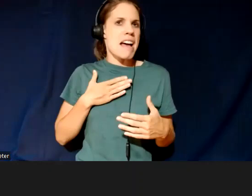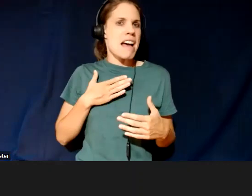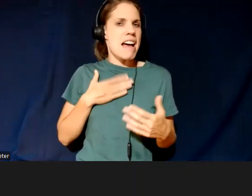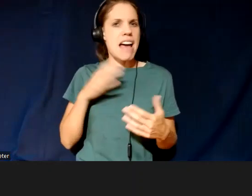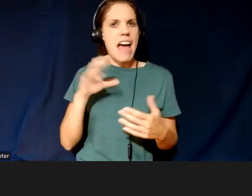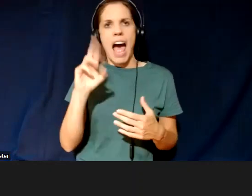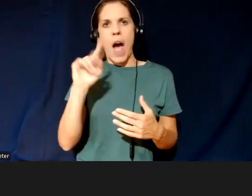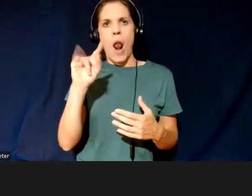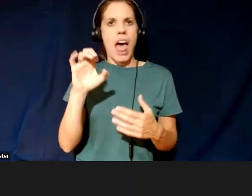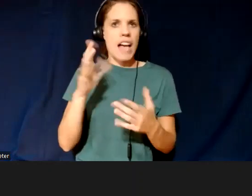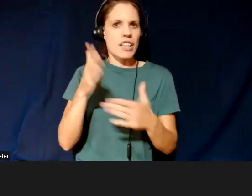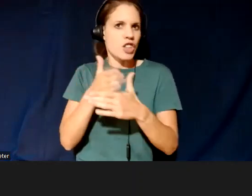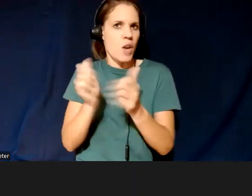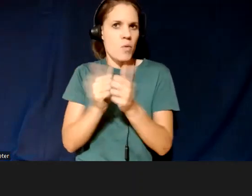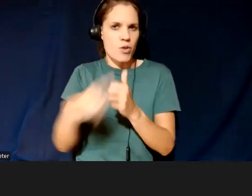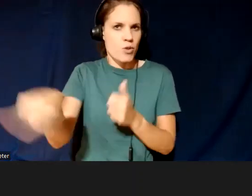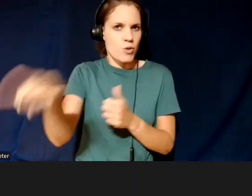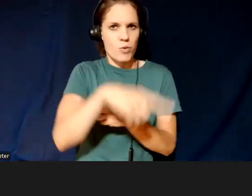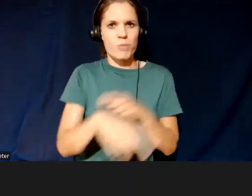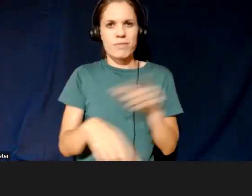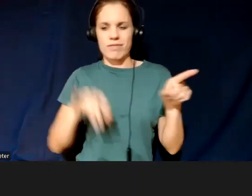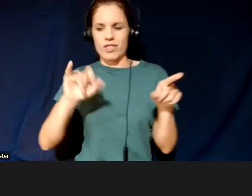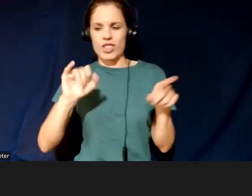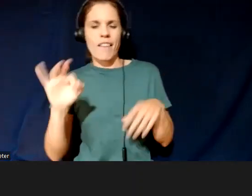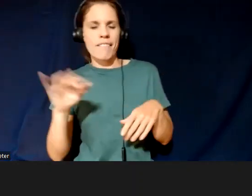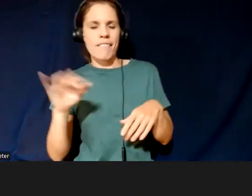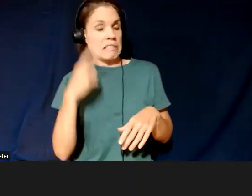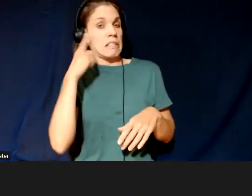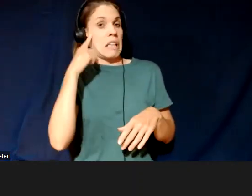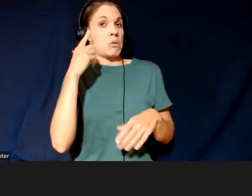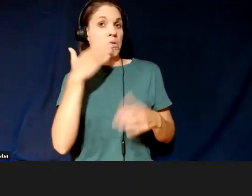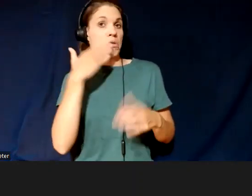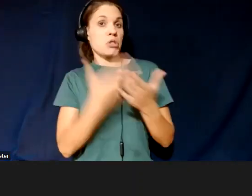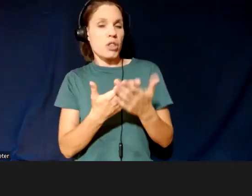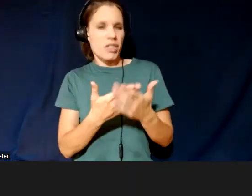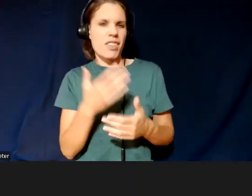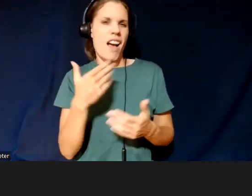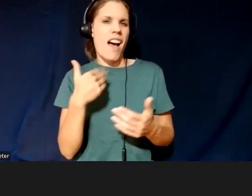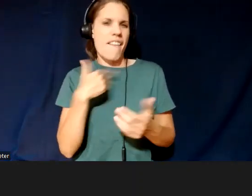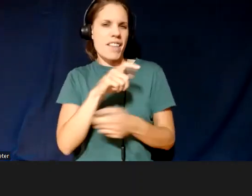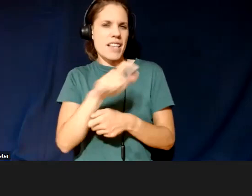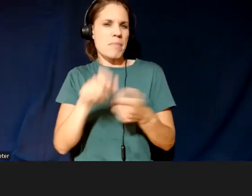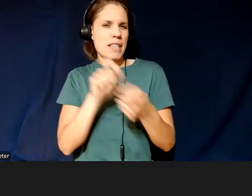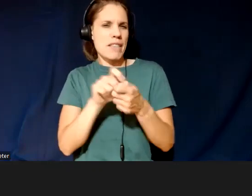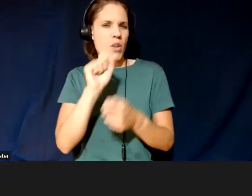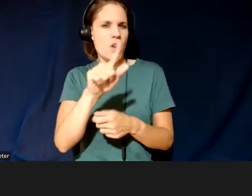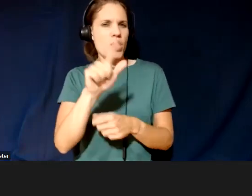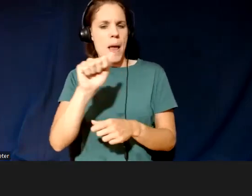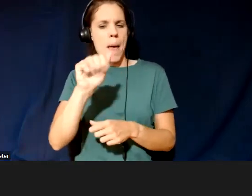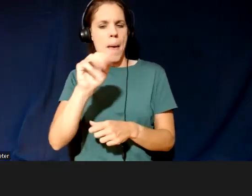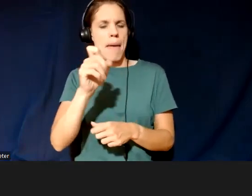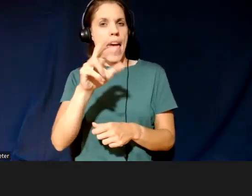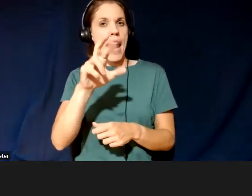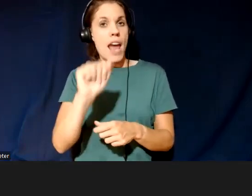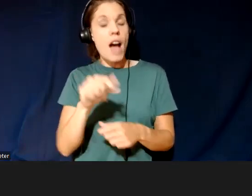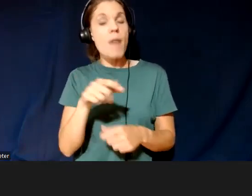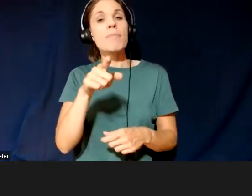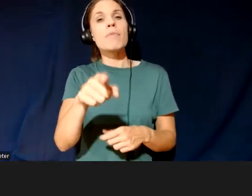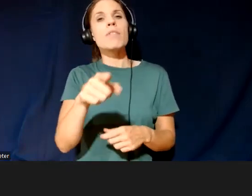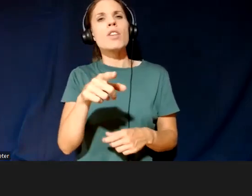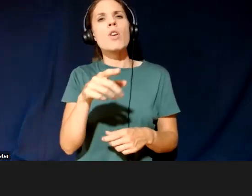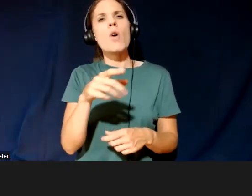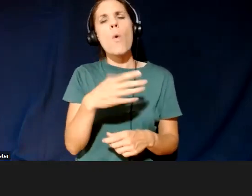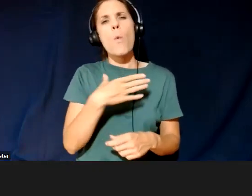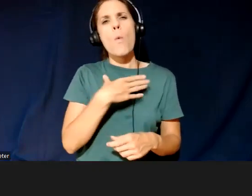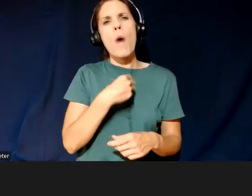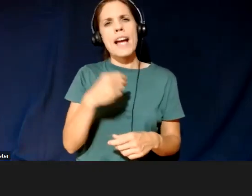All right, that sounds like good timing. So this is a very specific question from Amanda. What is the chance you've assessed white bark pine? Now,